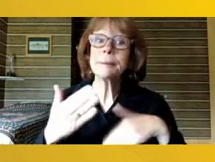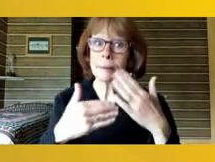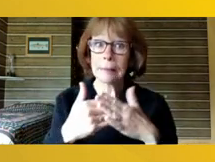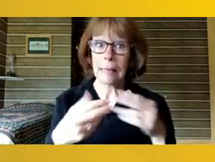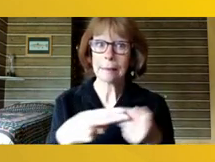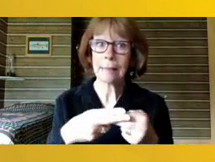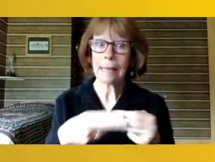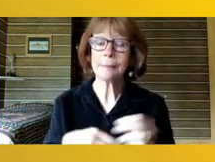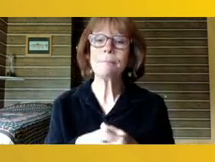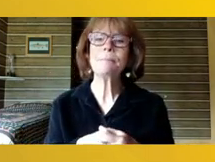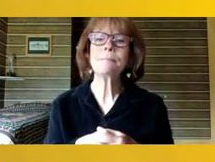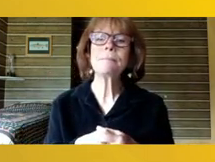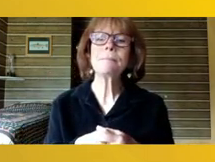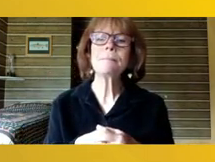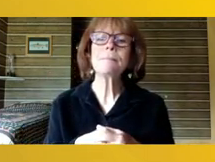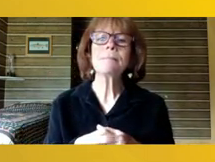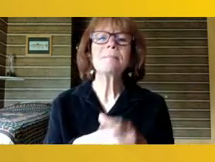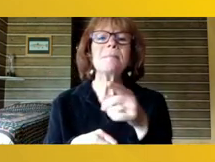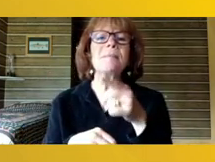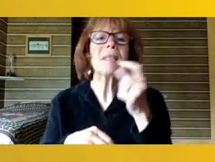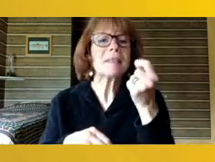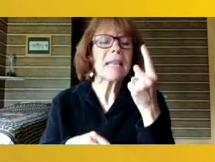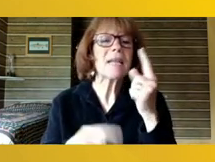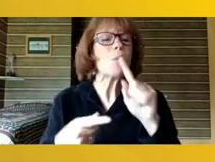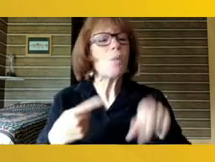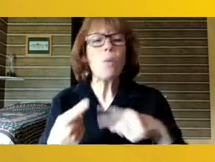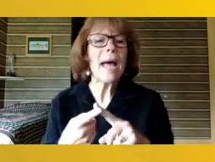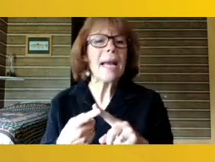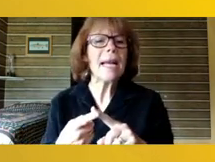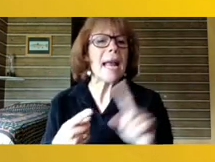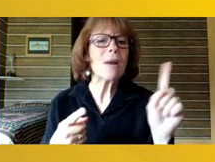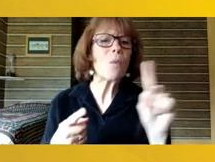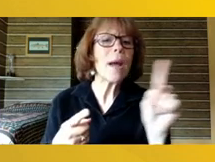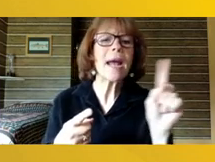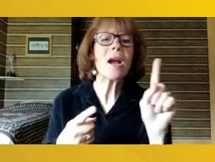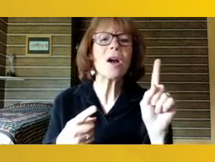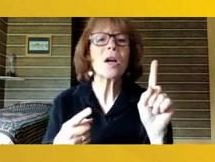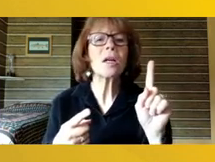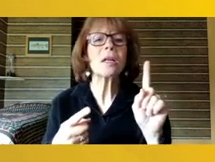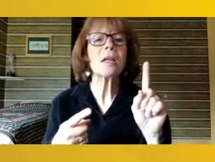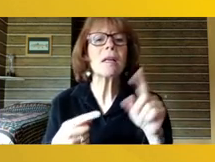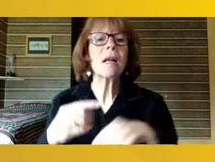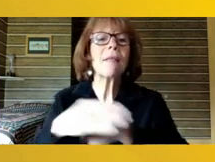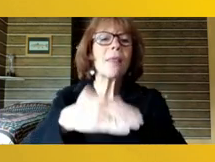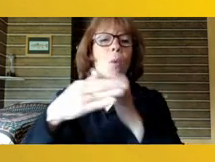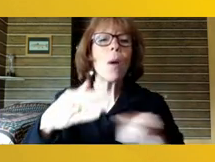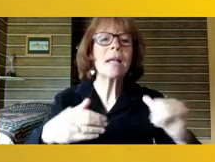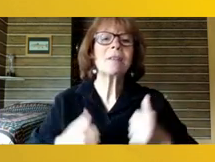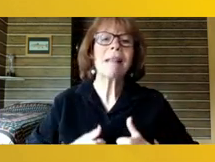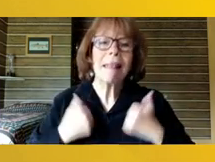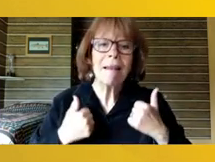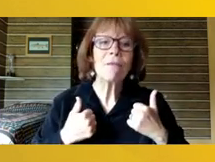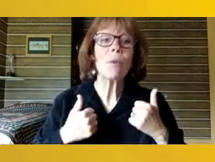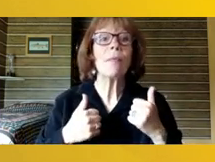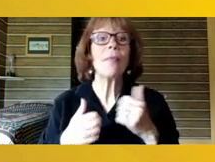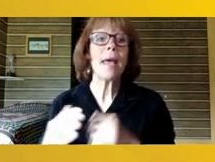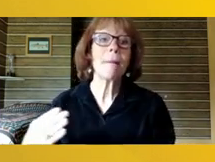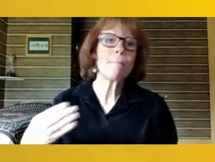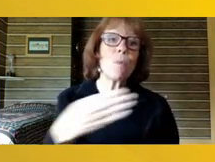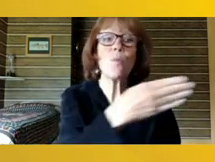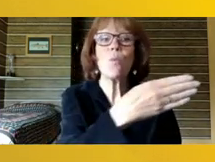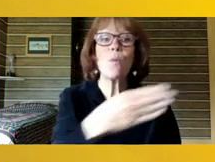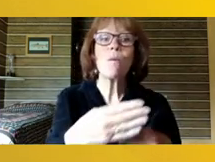So to understand when and where whales are located or moving or migrating between these calving and